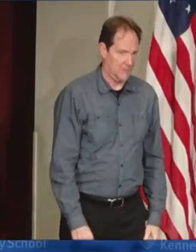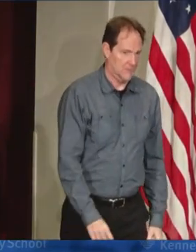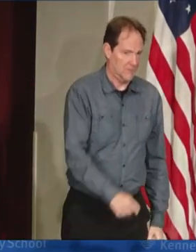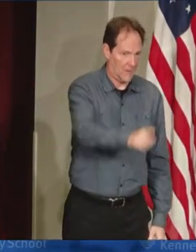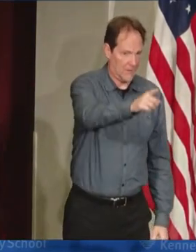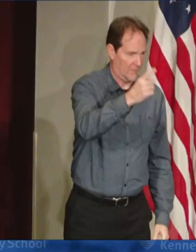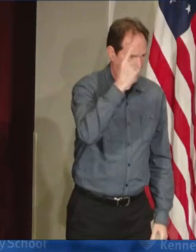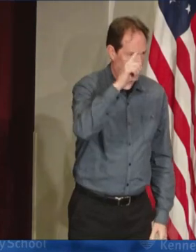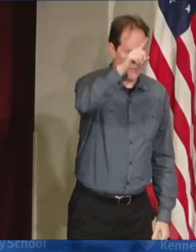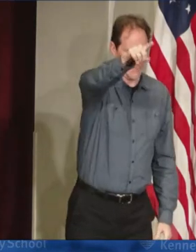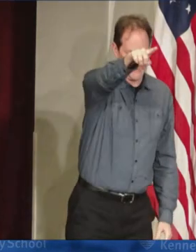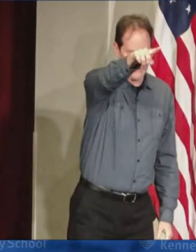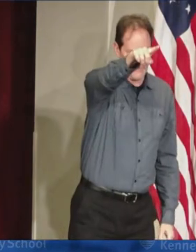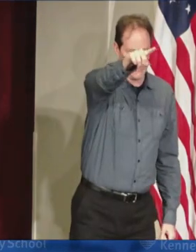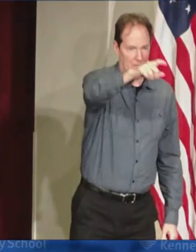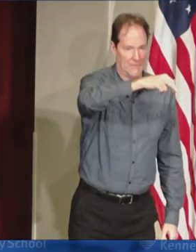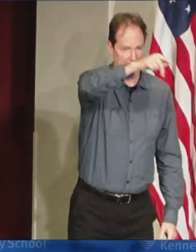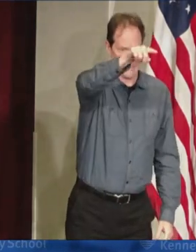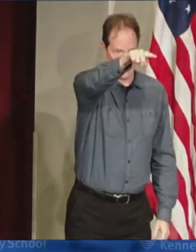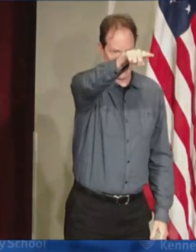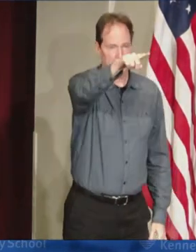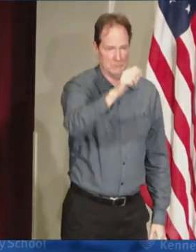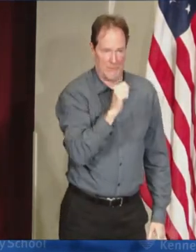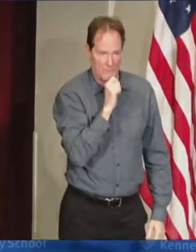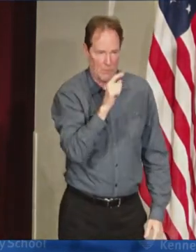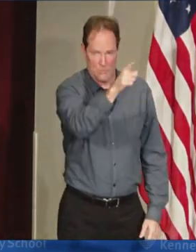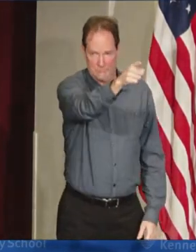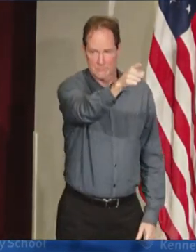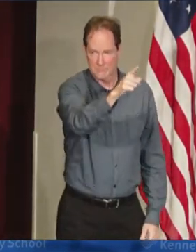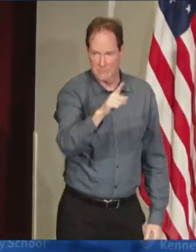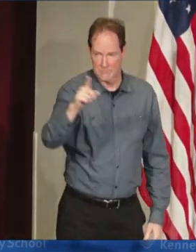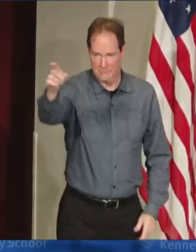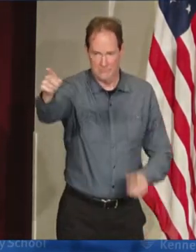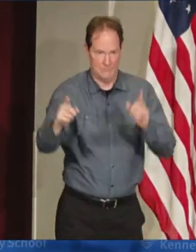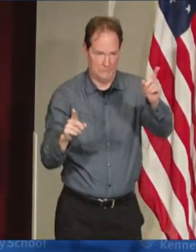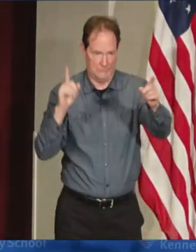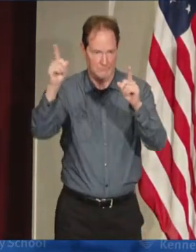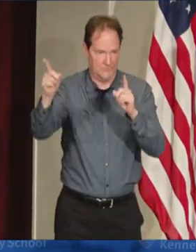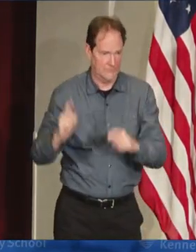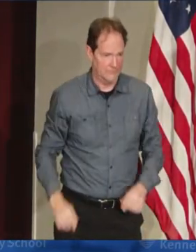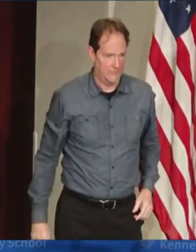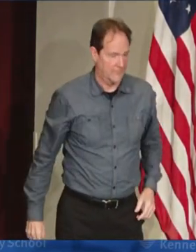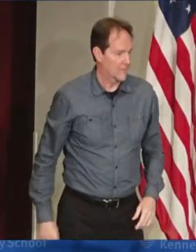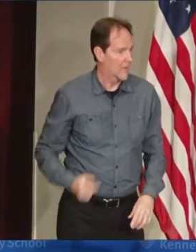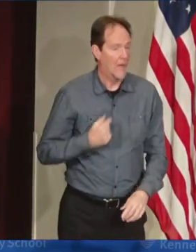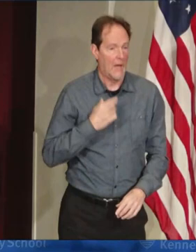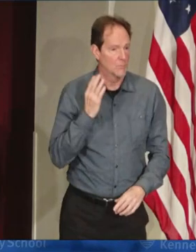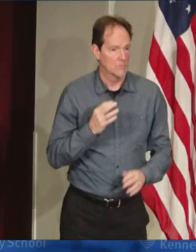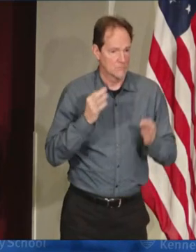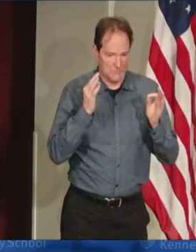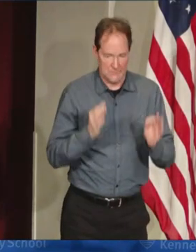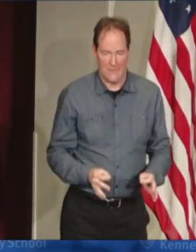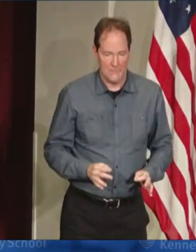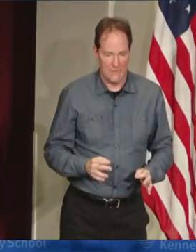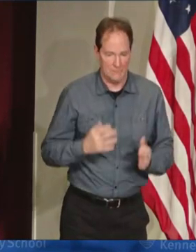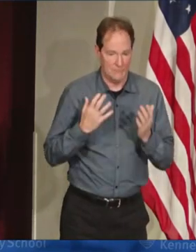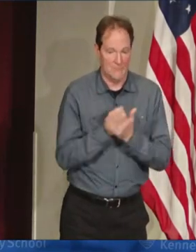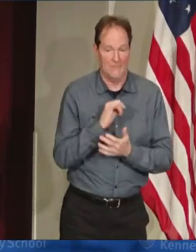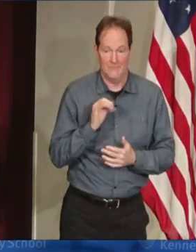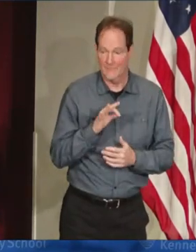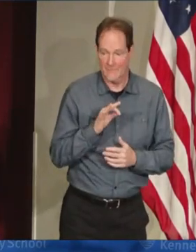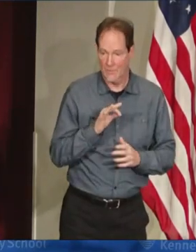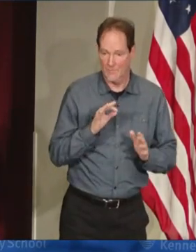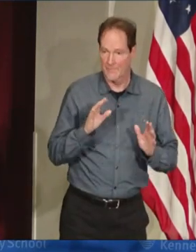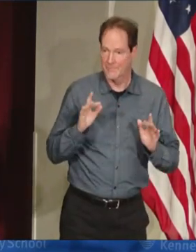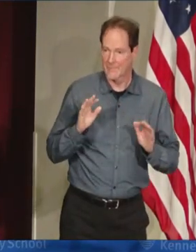And I think, and up on the stairs as well, it's being pointed out to me. Do we have a, I will certainly take advantage if there, okay, great. We've